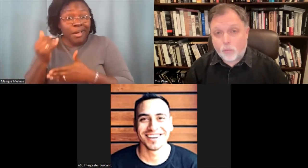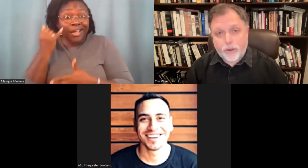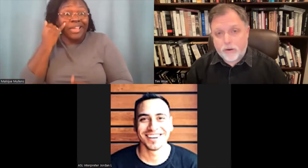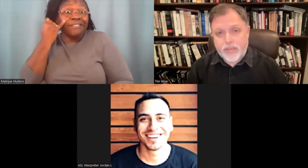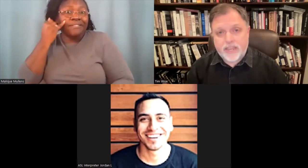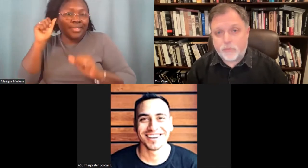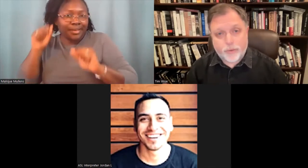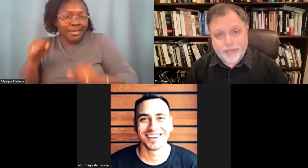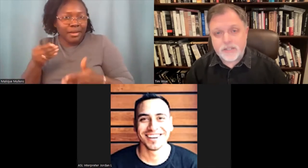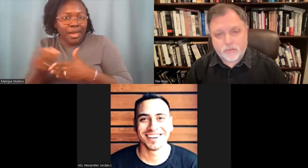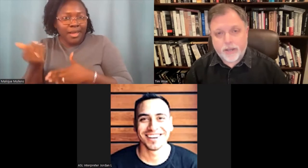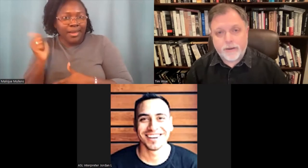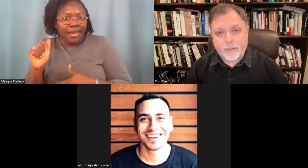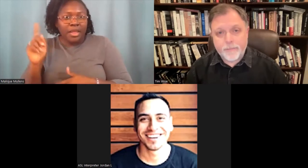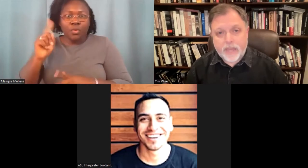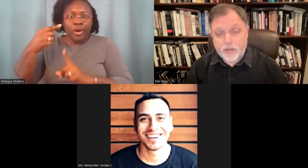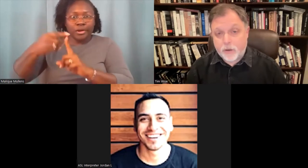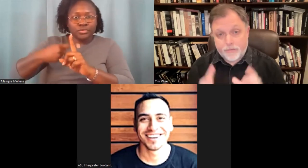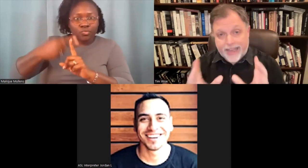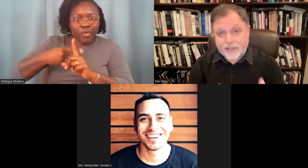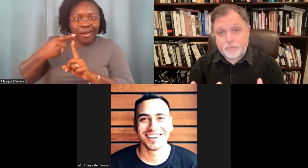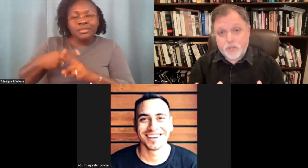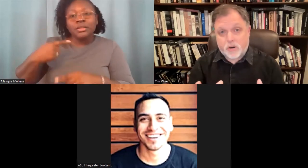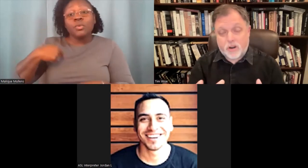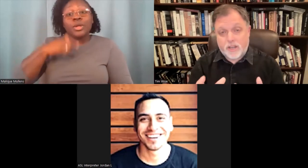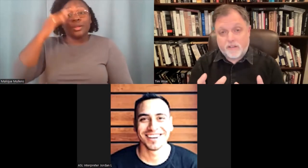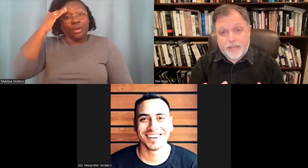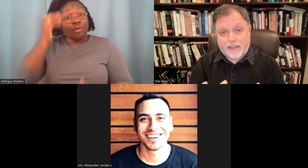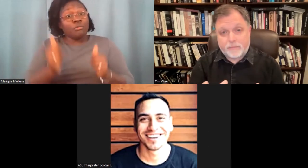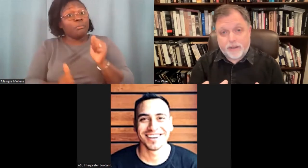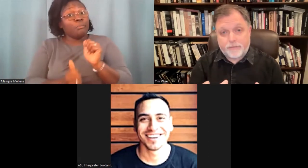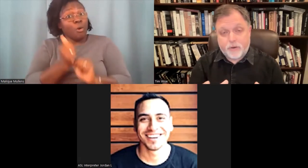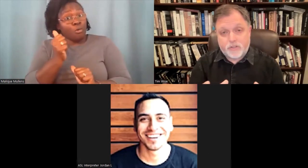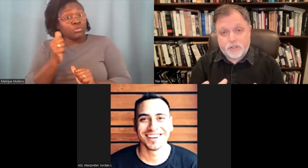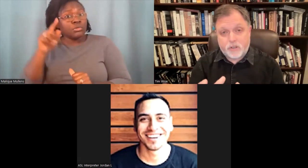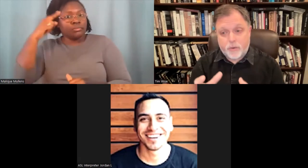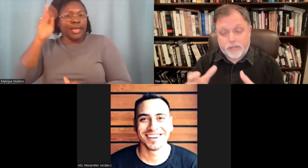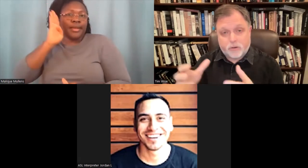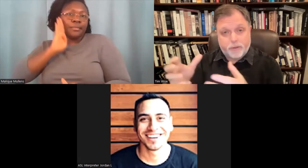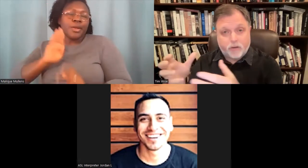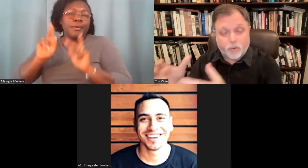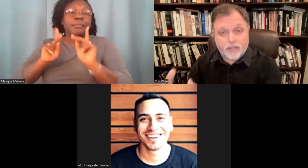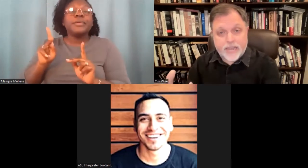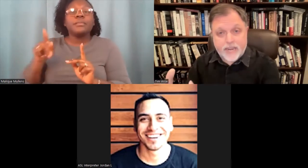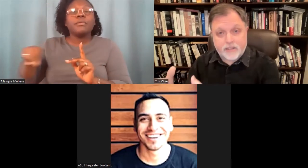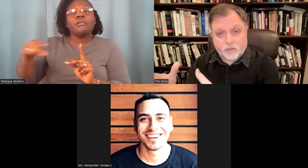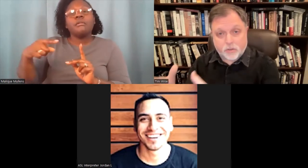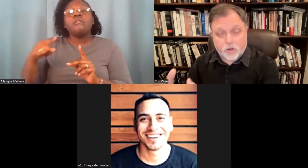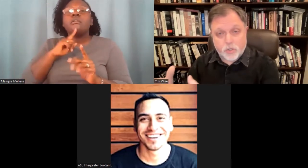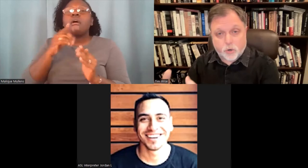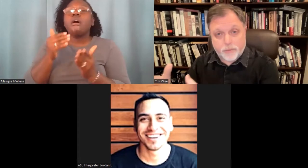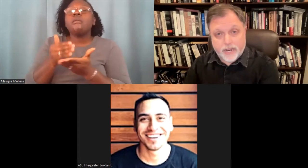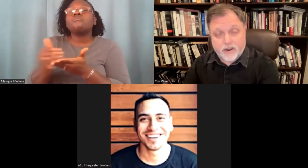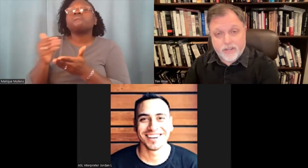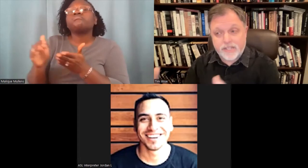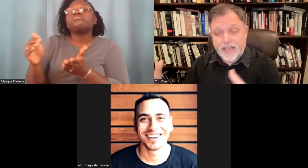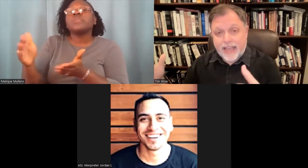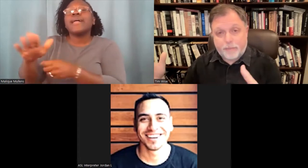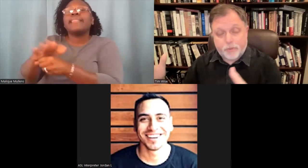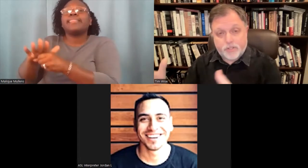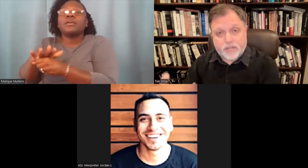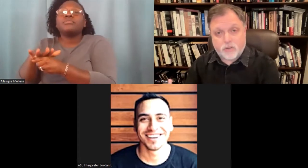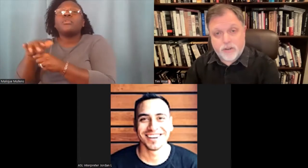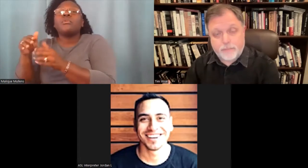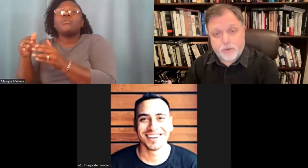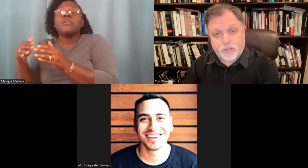all, where they can rent, right? And we know the vast majority of Black and brown folks in the U.S. are being relegated to large urban areas